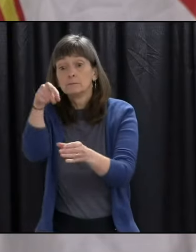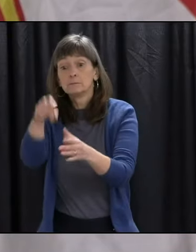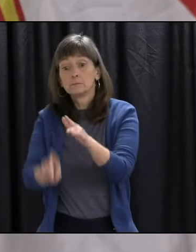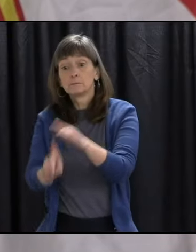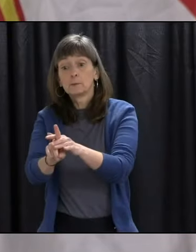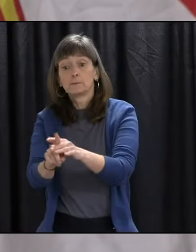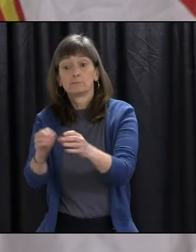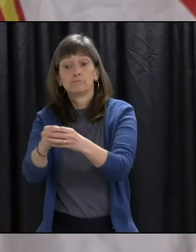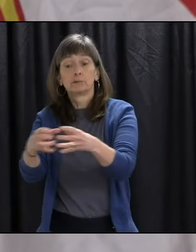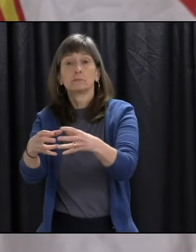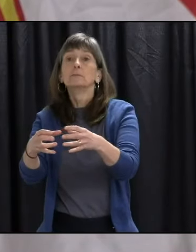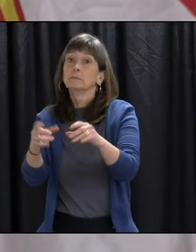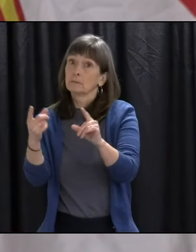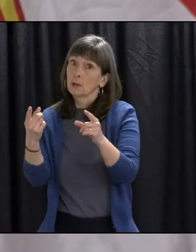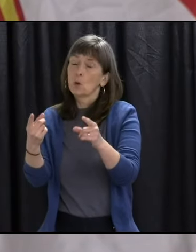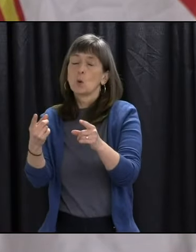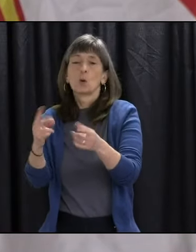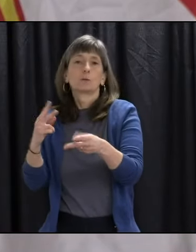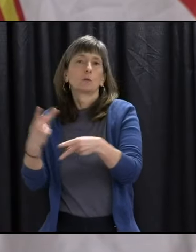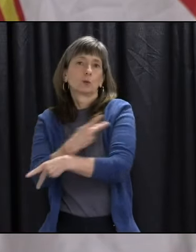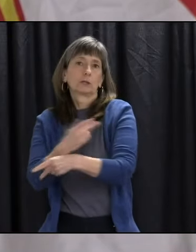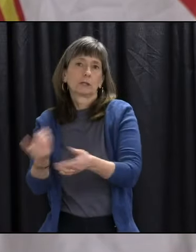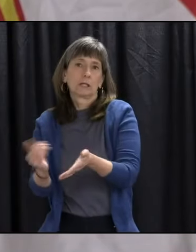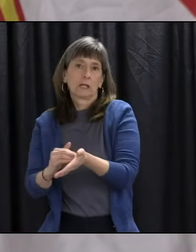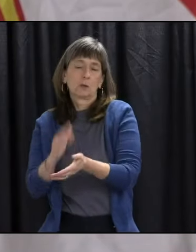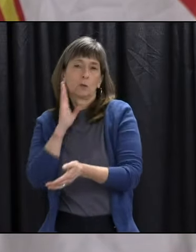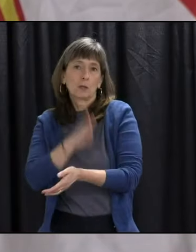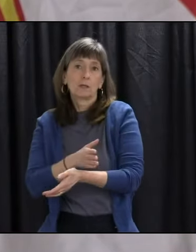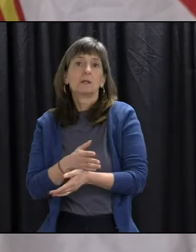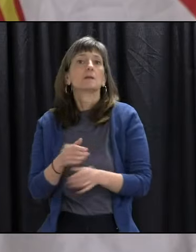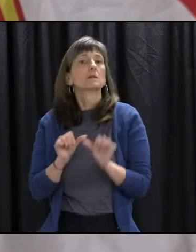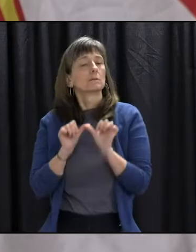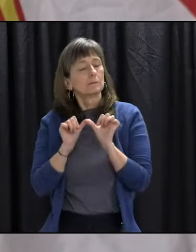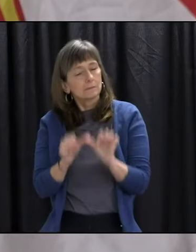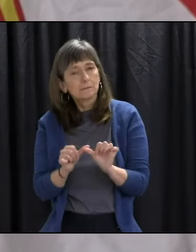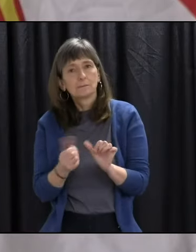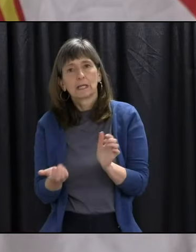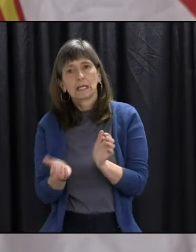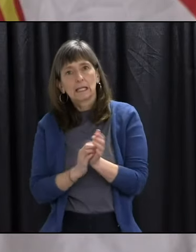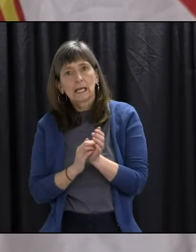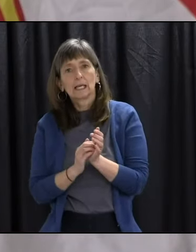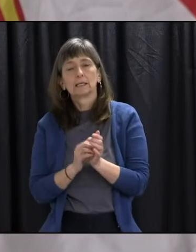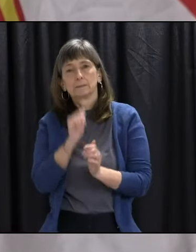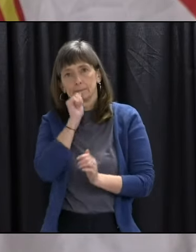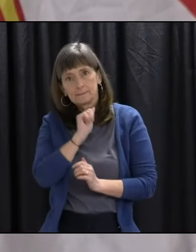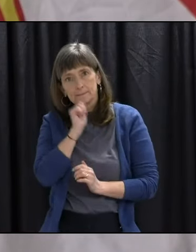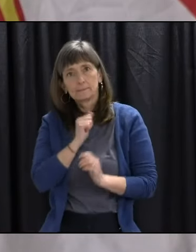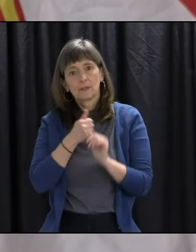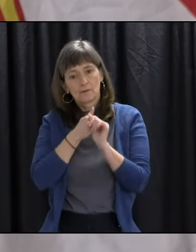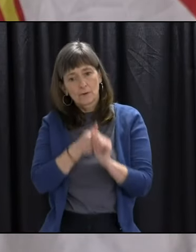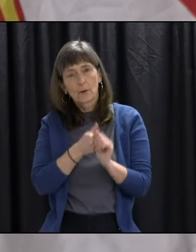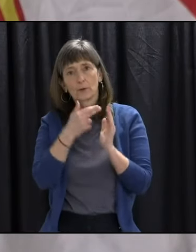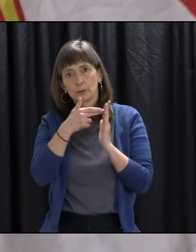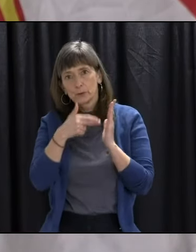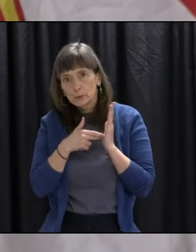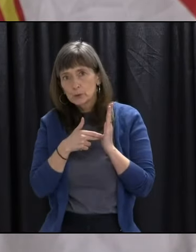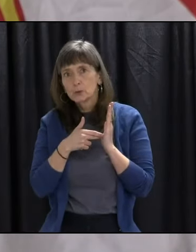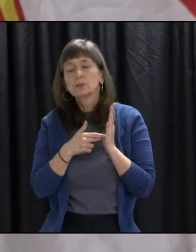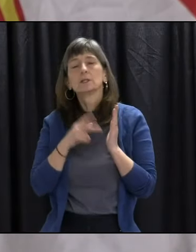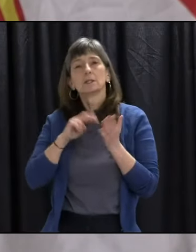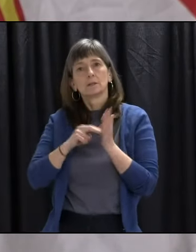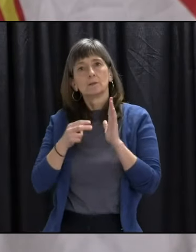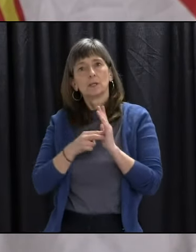Having said that, today gives us hope that with our continued unwavering efforts, we can surpass COVID-19, protect our